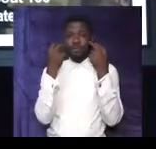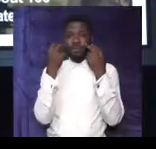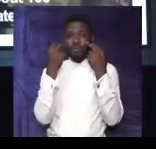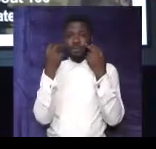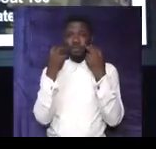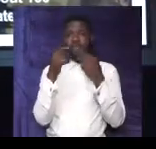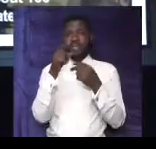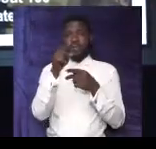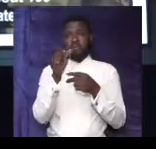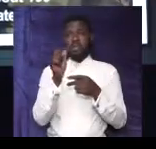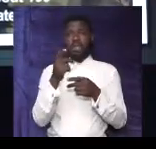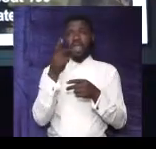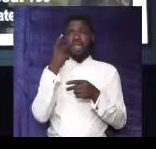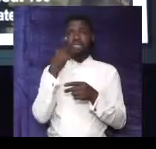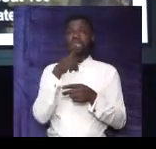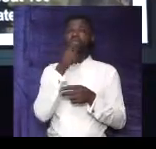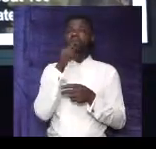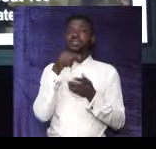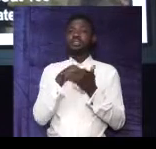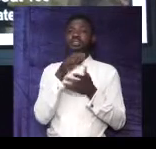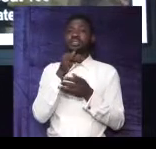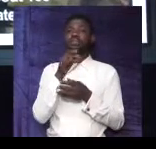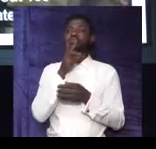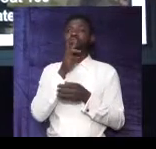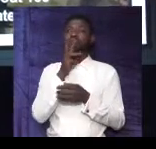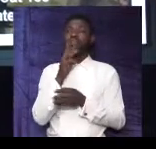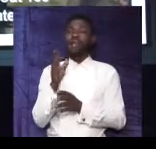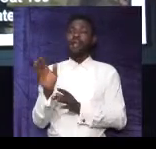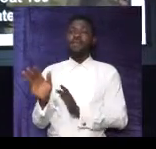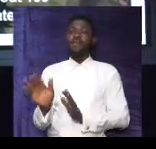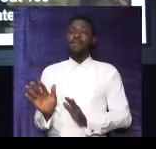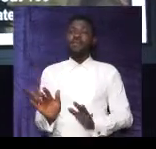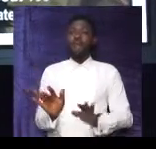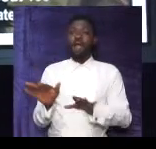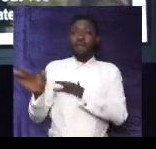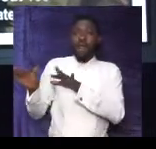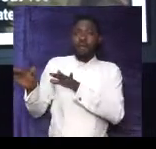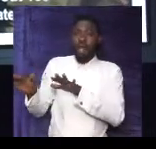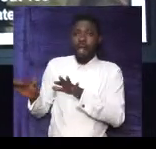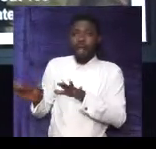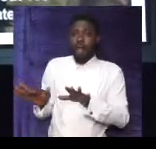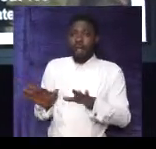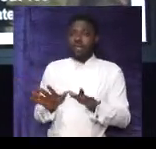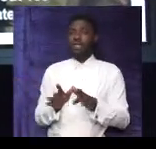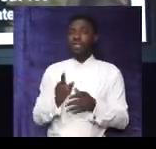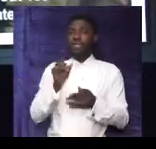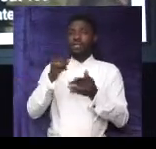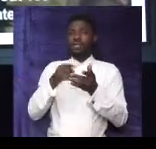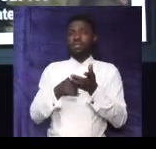eyes on me. You can see this is flood, and this one is still